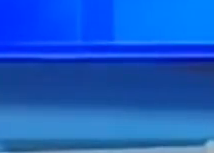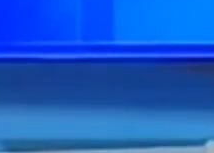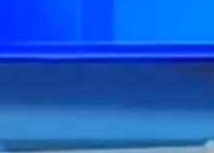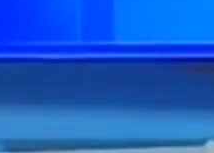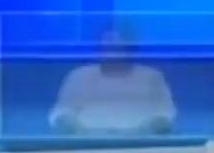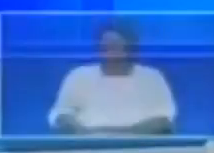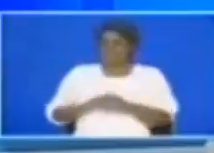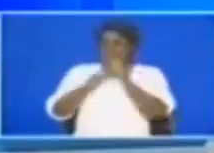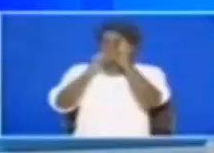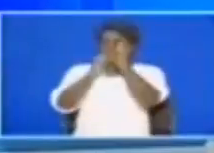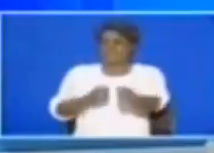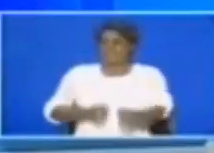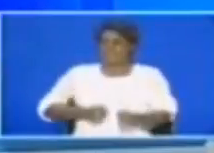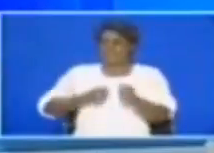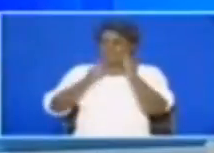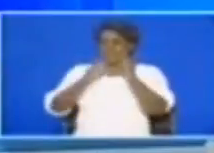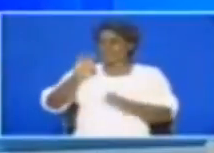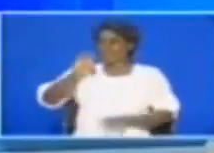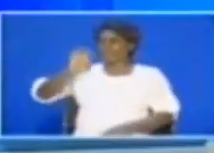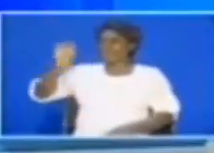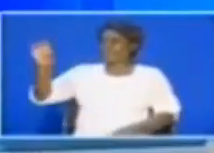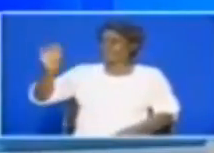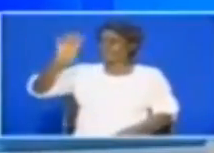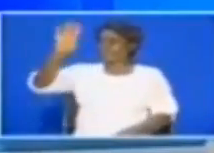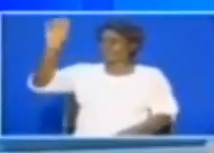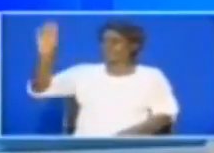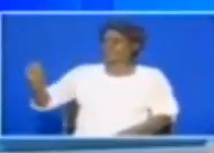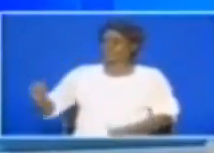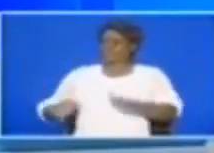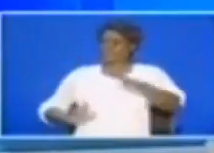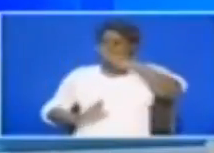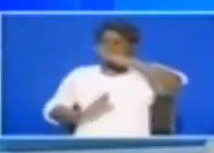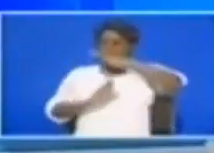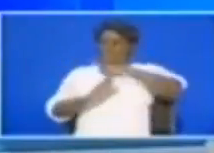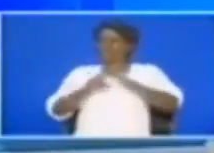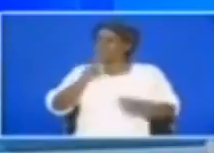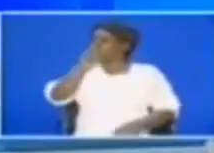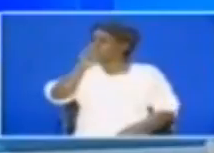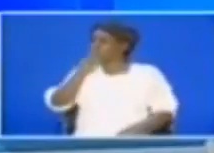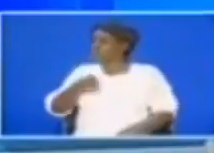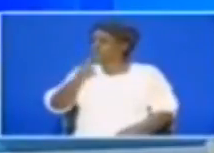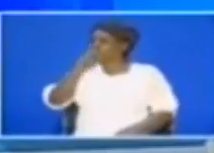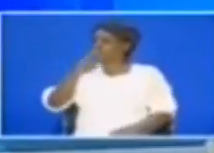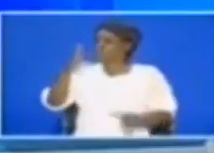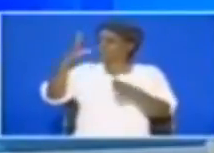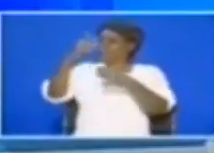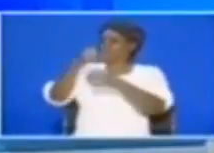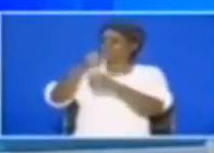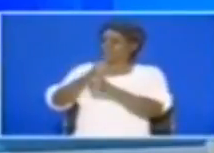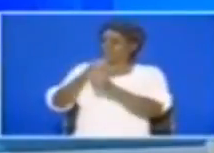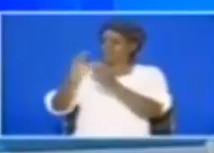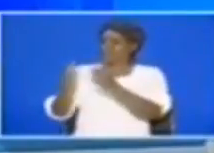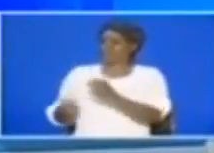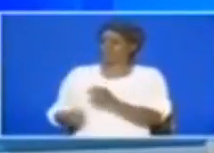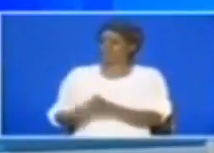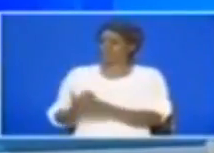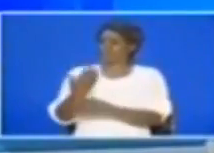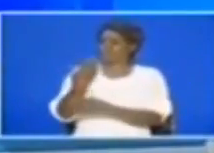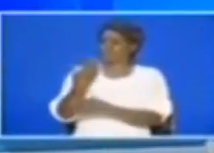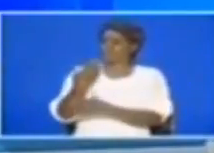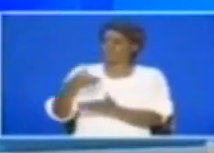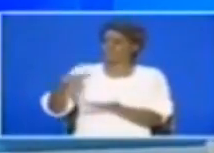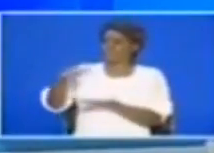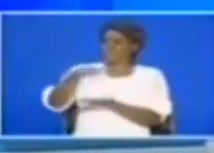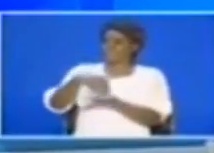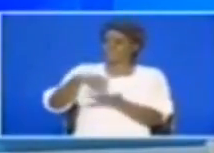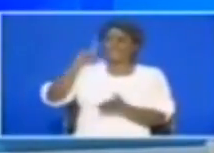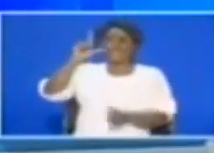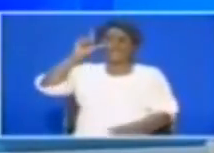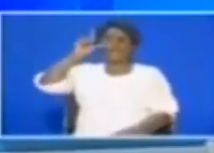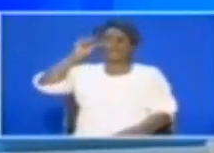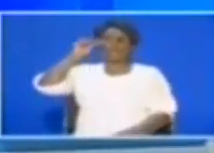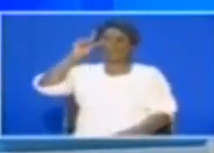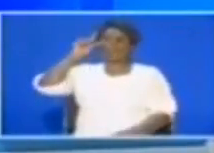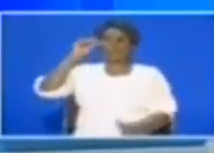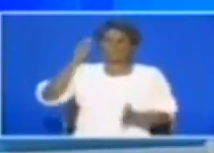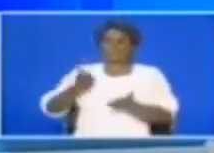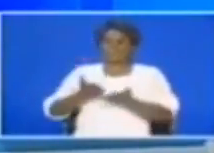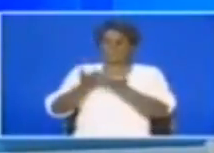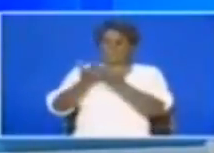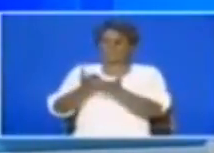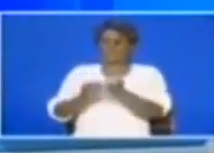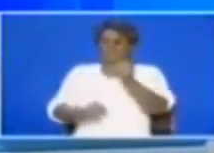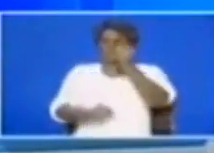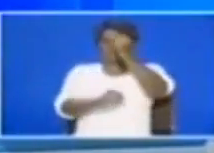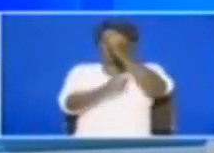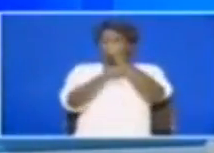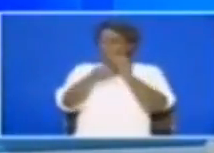to matters agribusiness now, East Africa's top poultry company, Kenchic, has unveiled a new poultry center in Mombasa to provide support